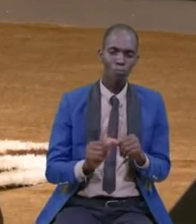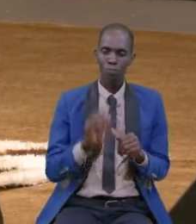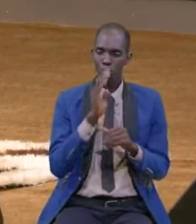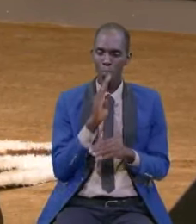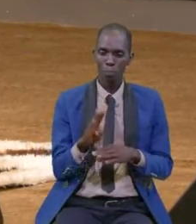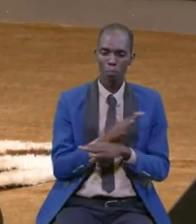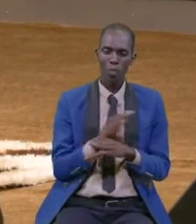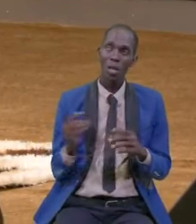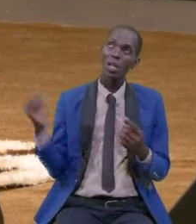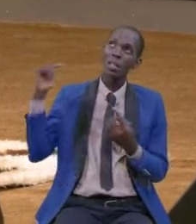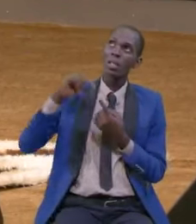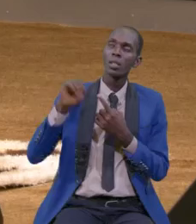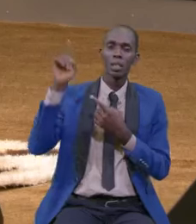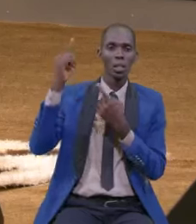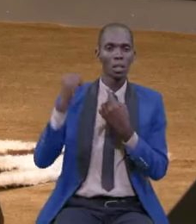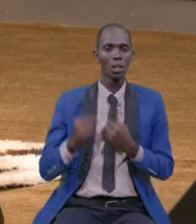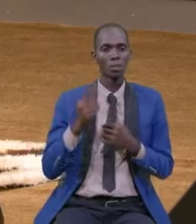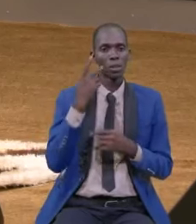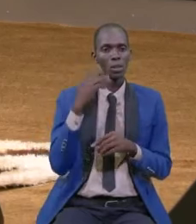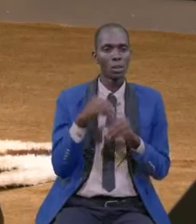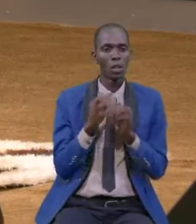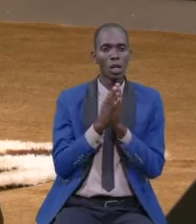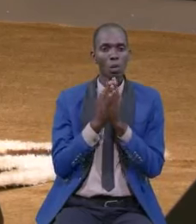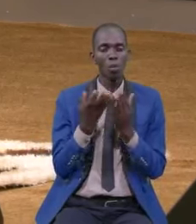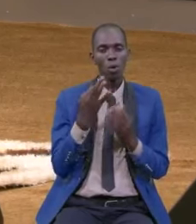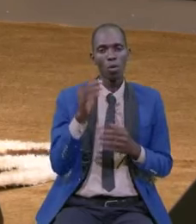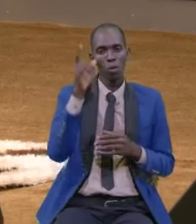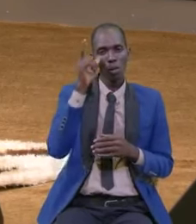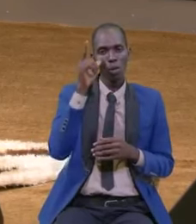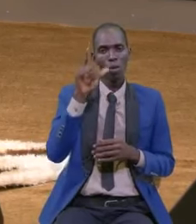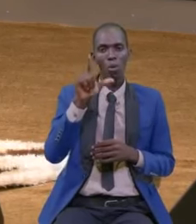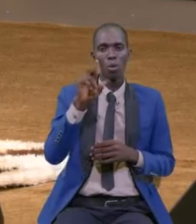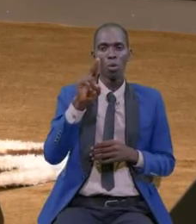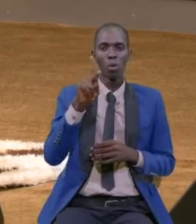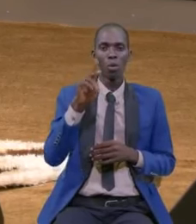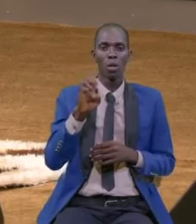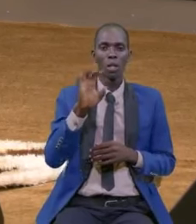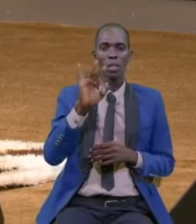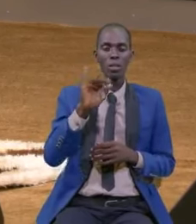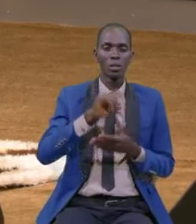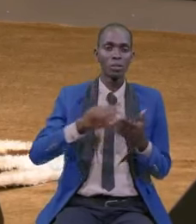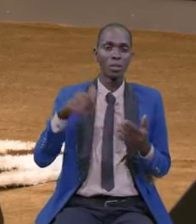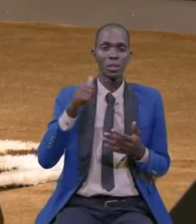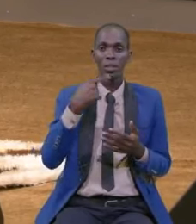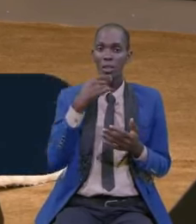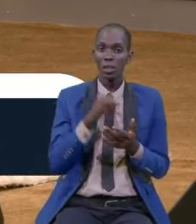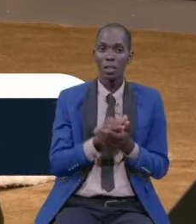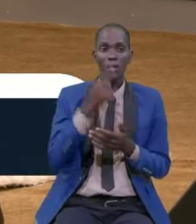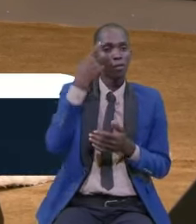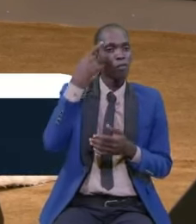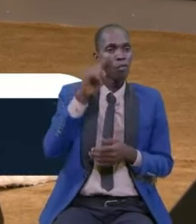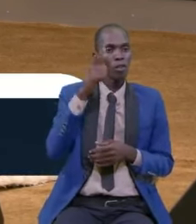chapter 19 and we're reading from verse 10 it said for the son of